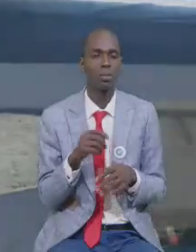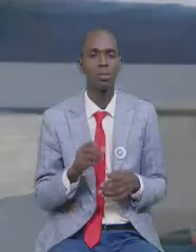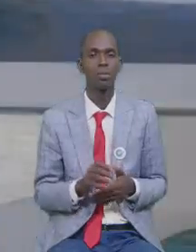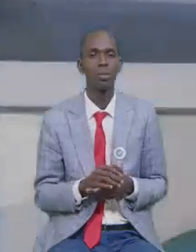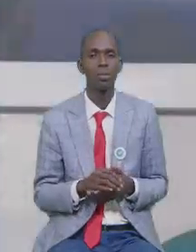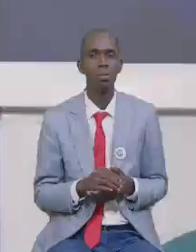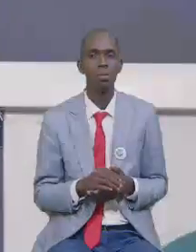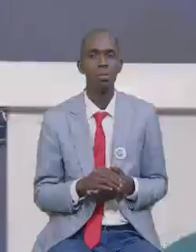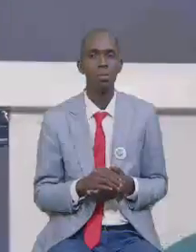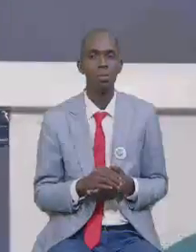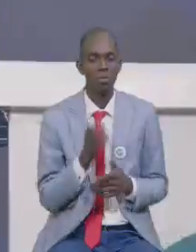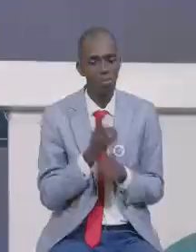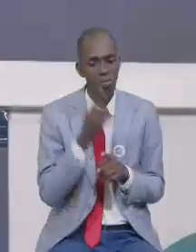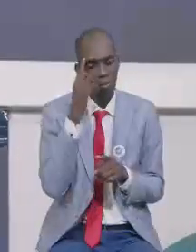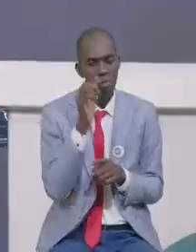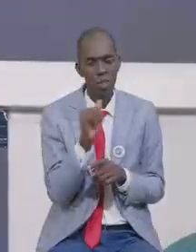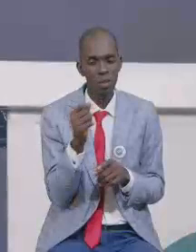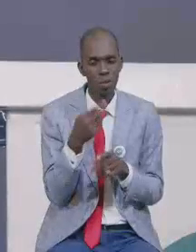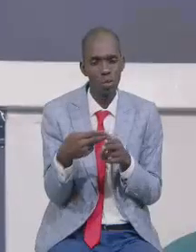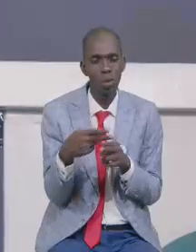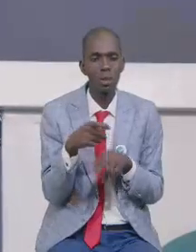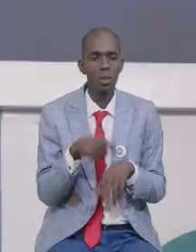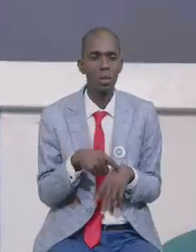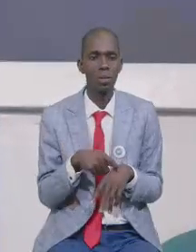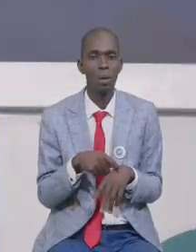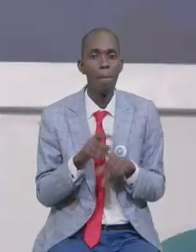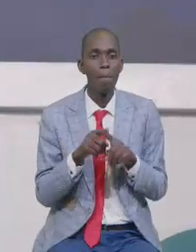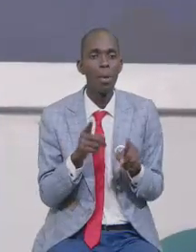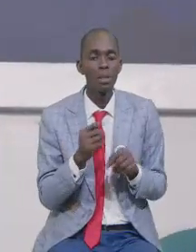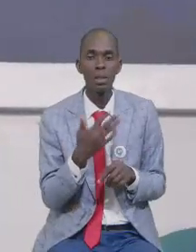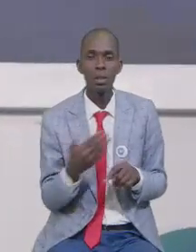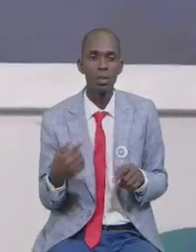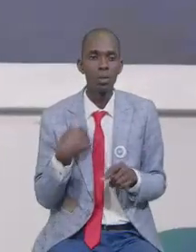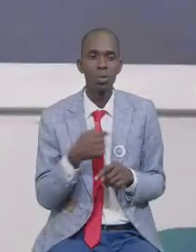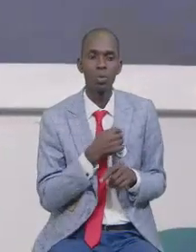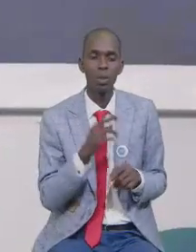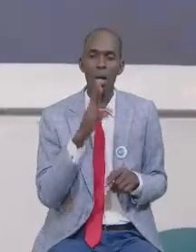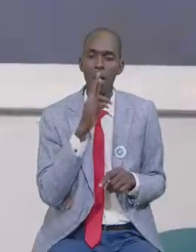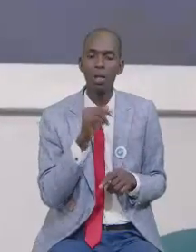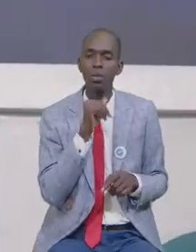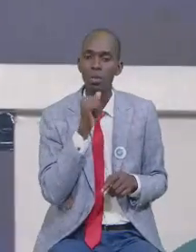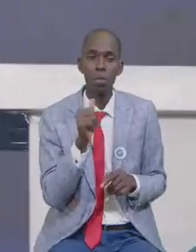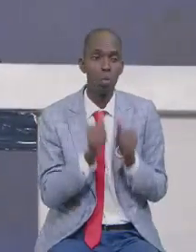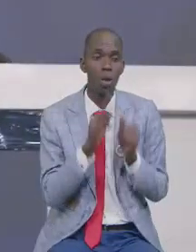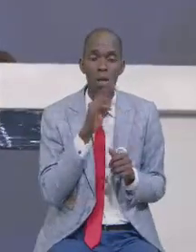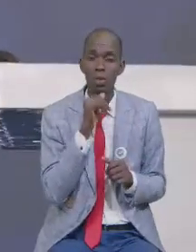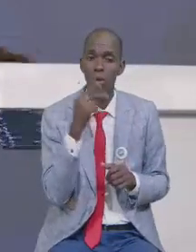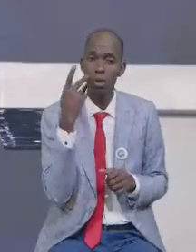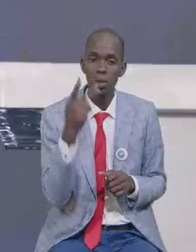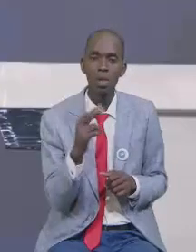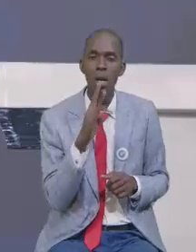just for a short time. But the things which are not seen